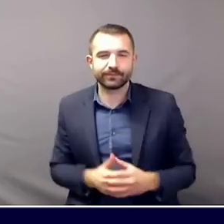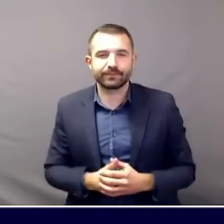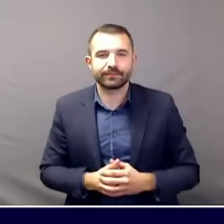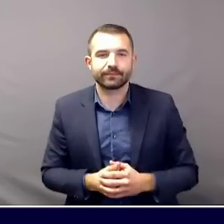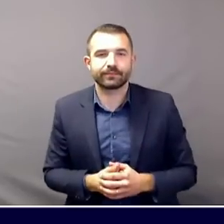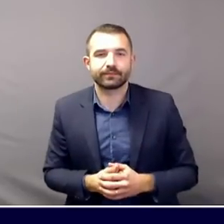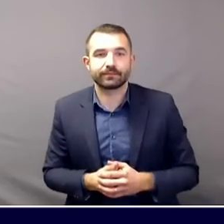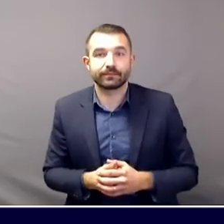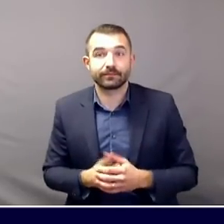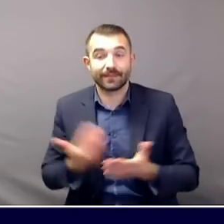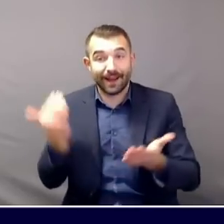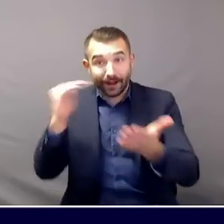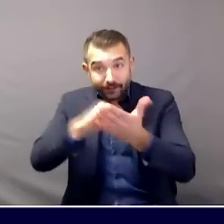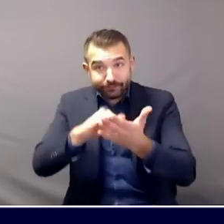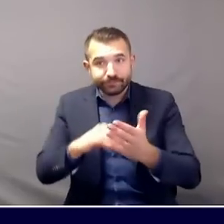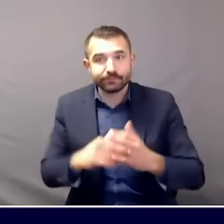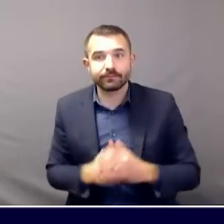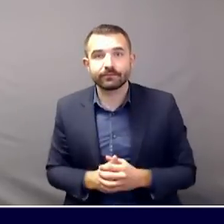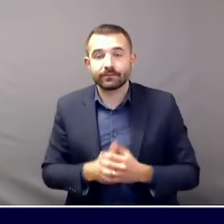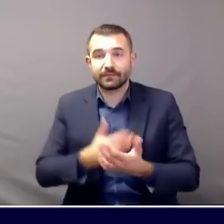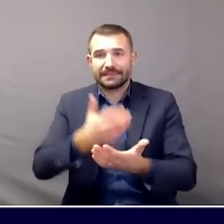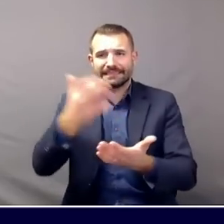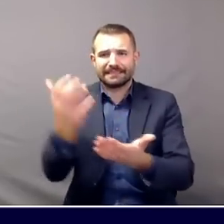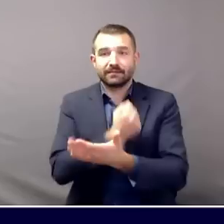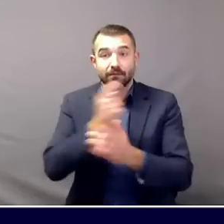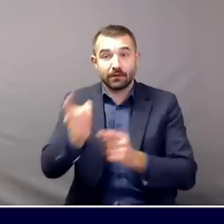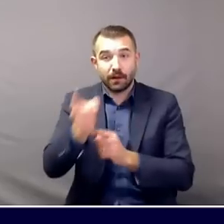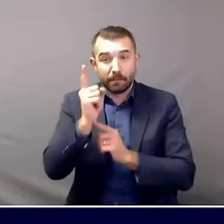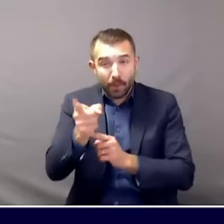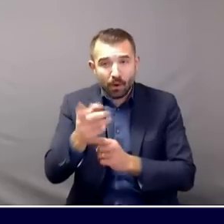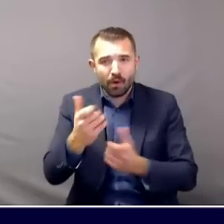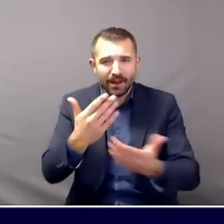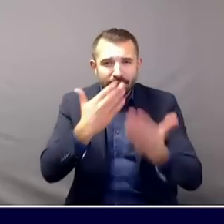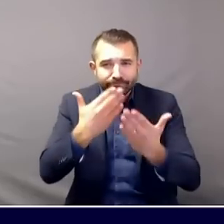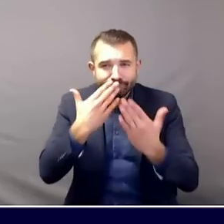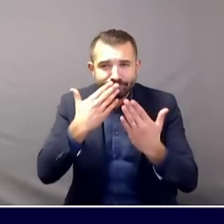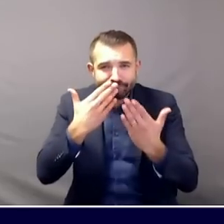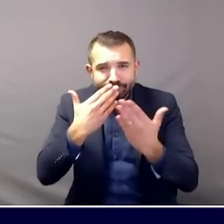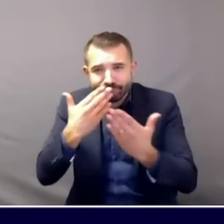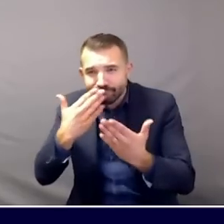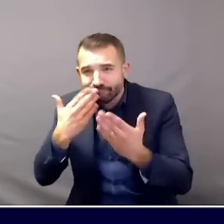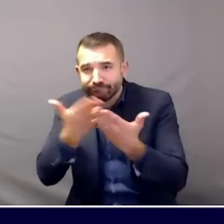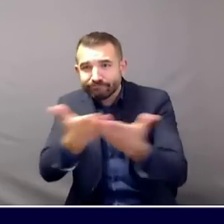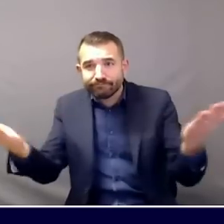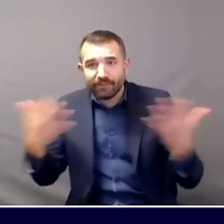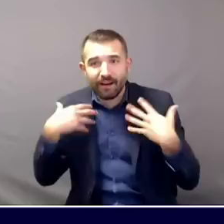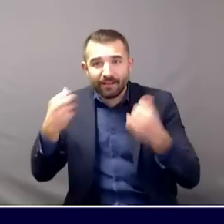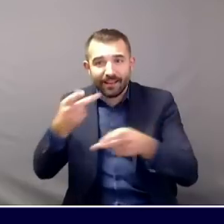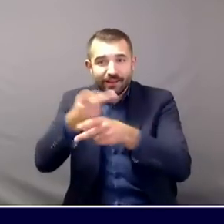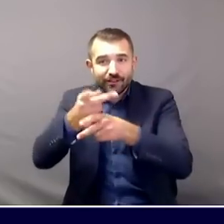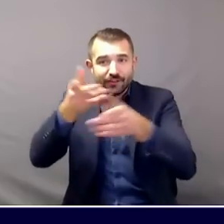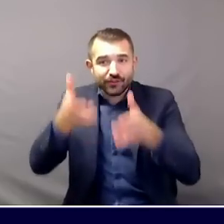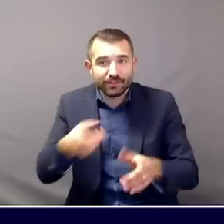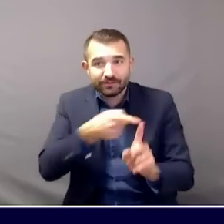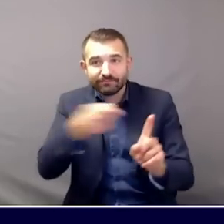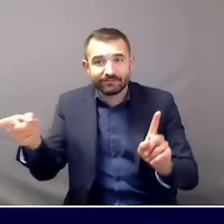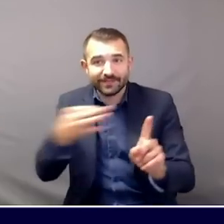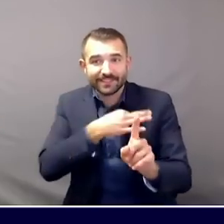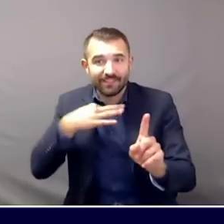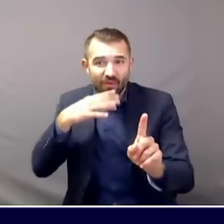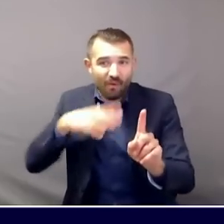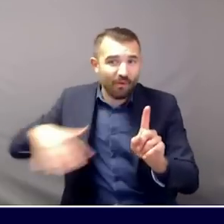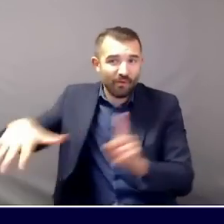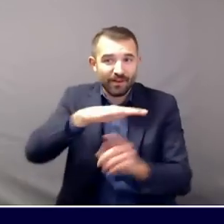again like to take a second to thank the healthcare workers, as well as the healthcare community writ large, for their